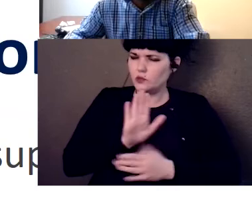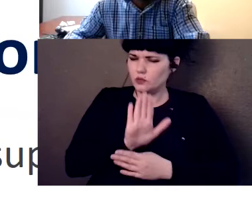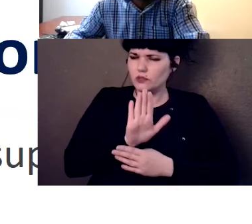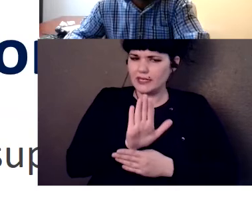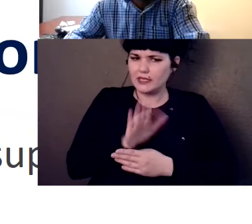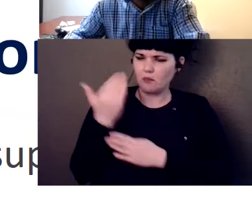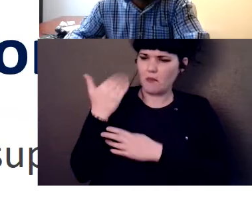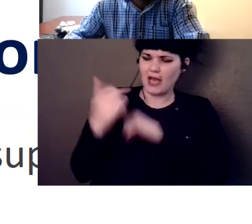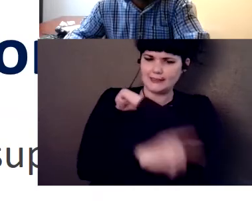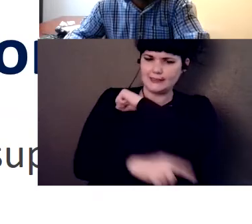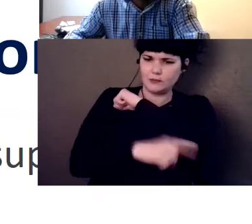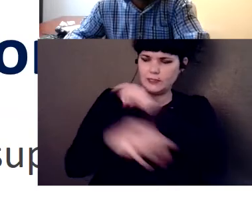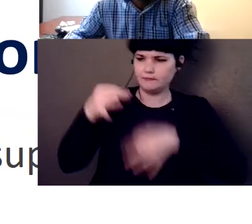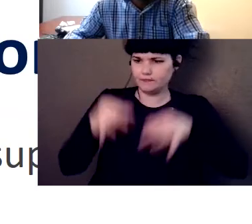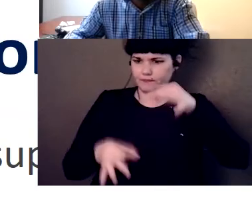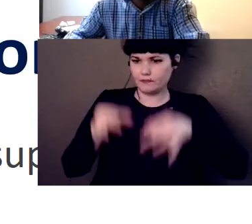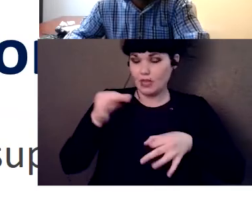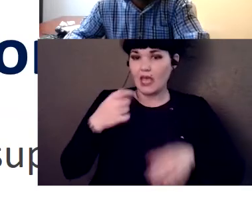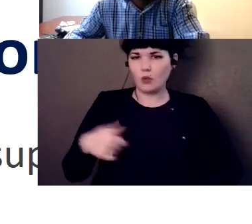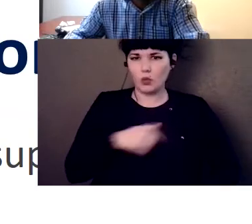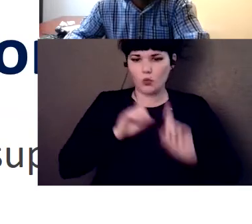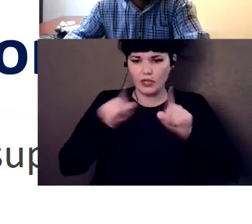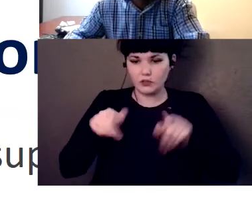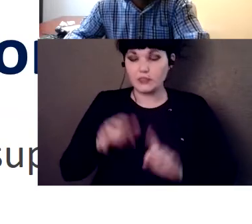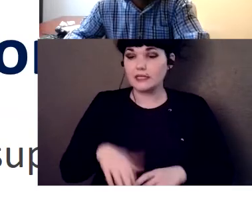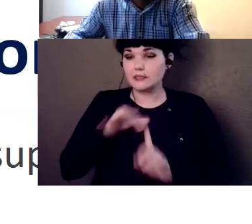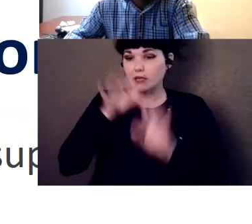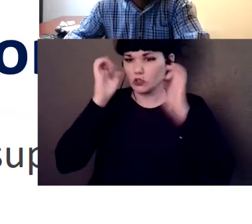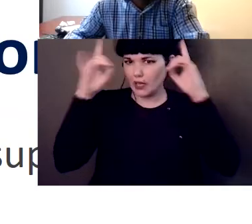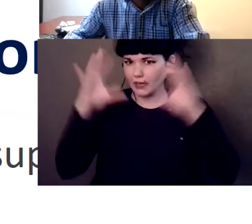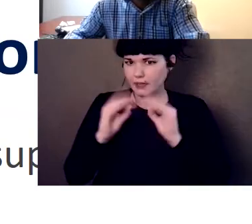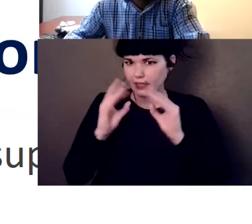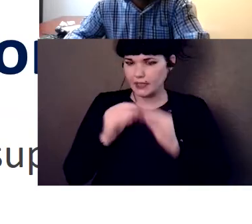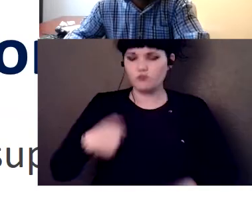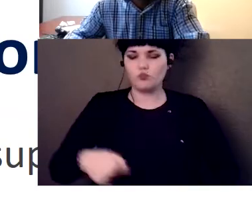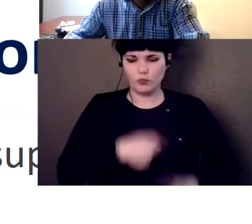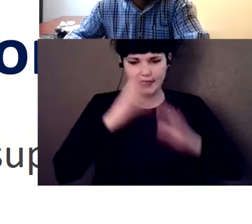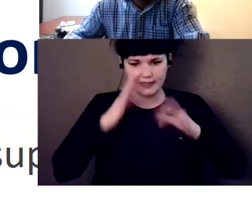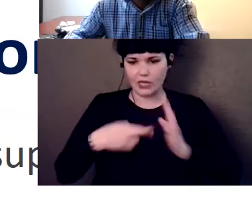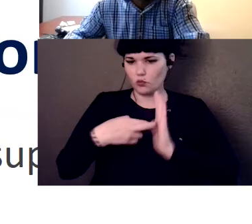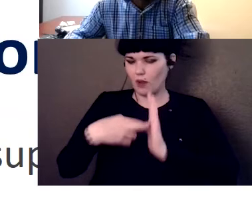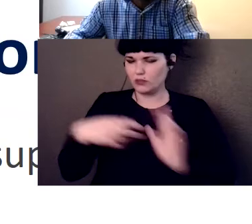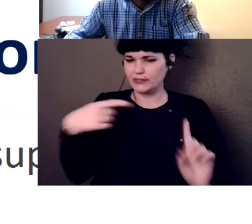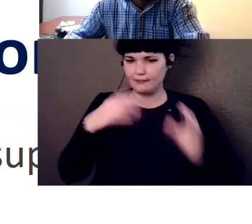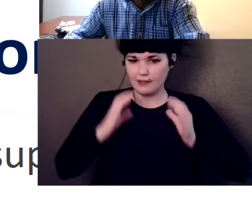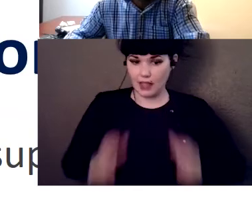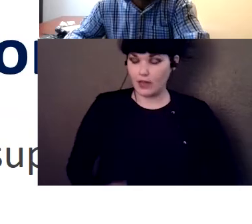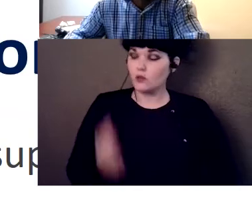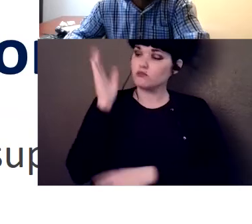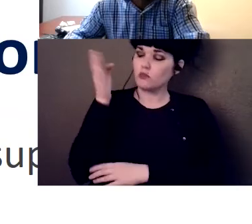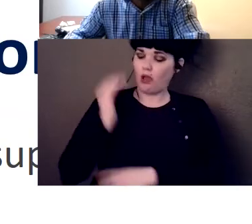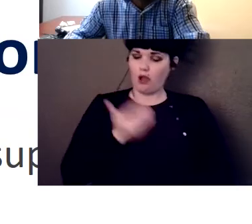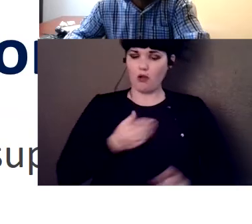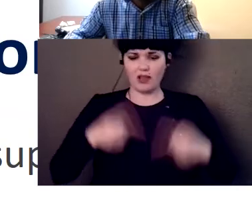client's Committee on Special Education meeting. DRNY then represented the client as a superintendent's hearing and presented our argument that the